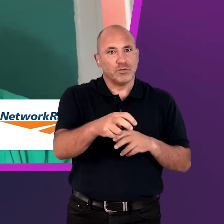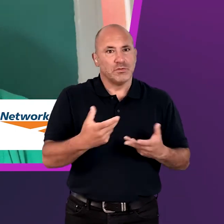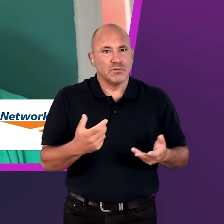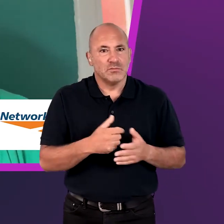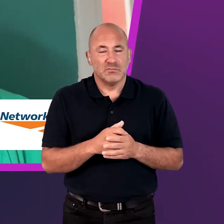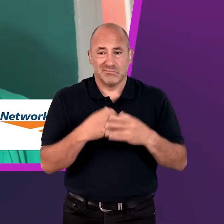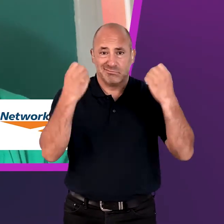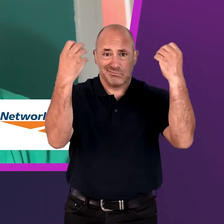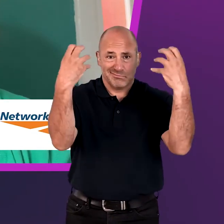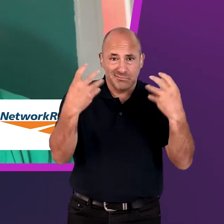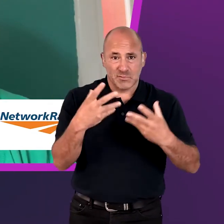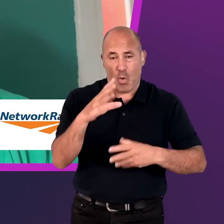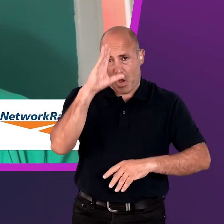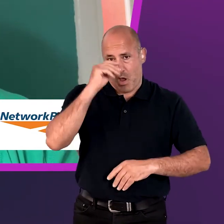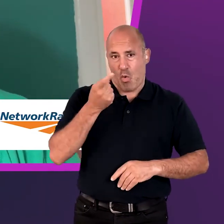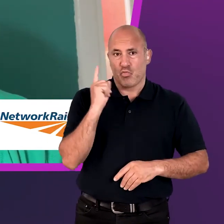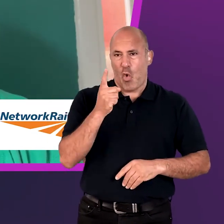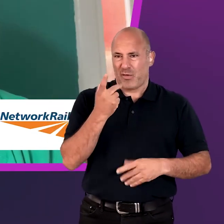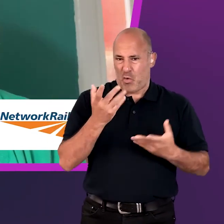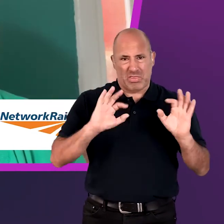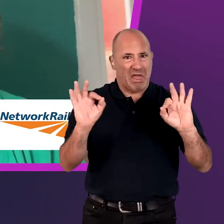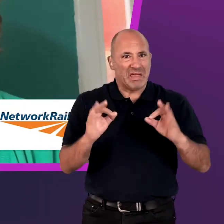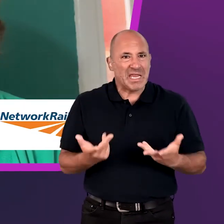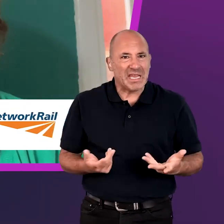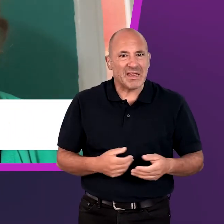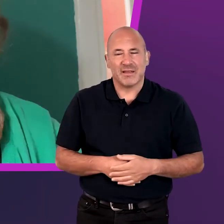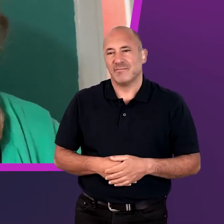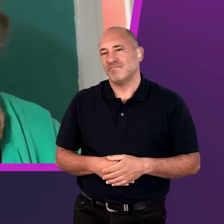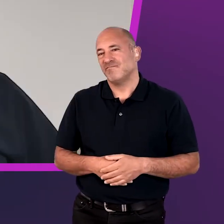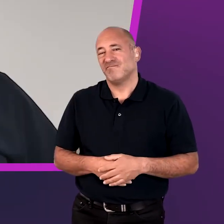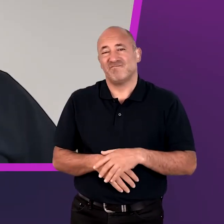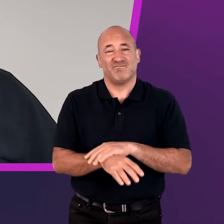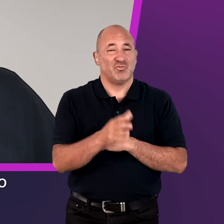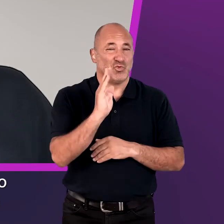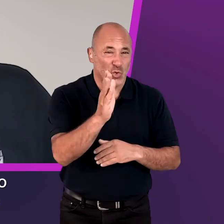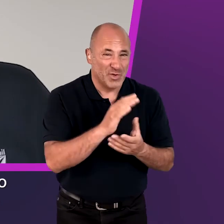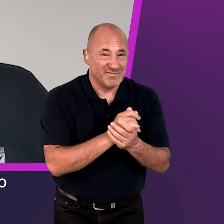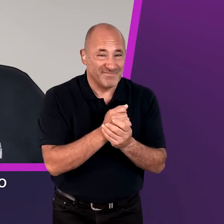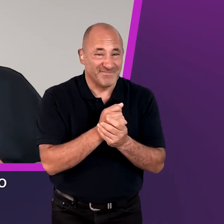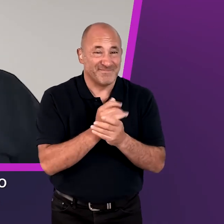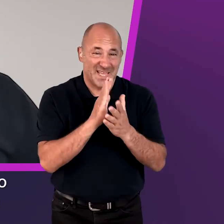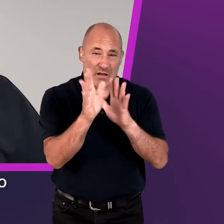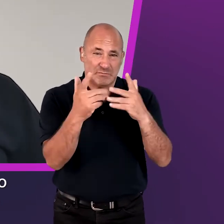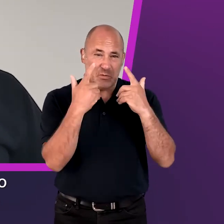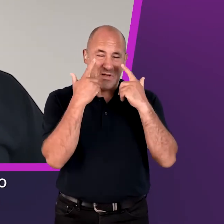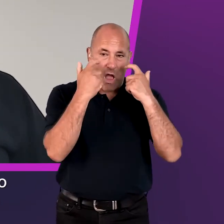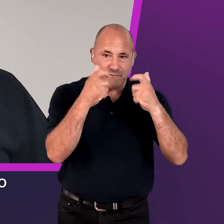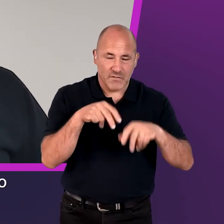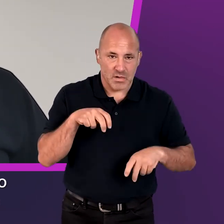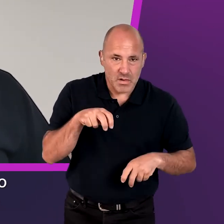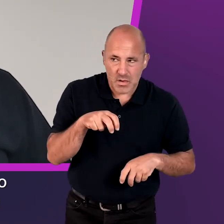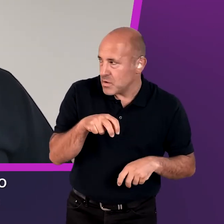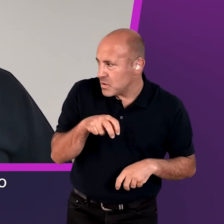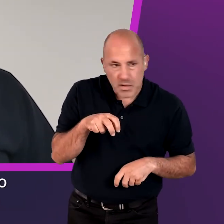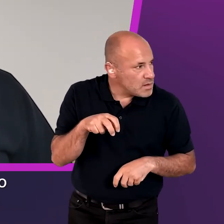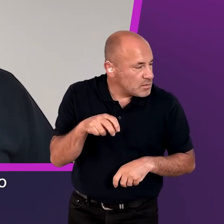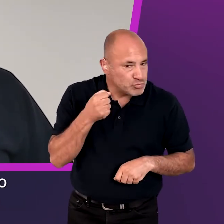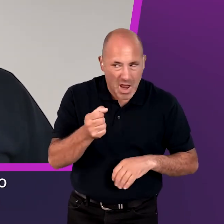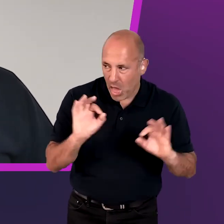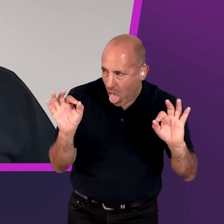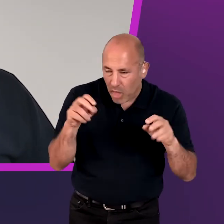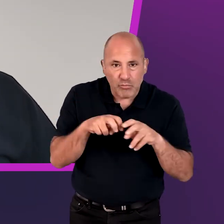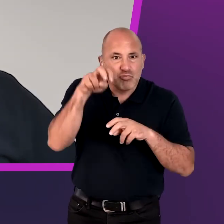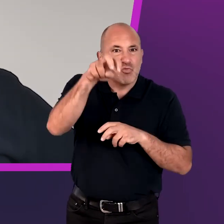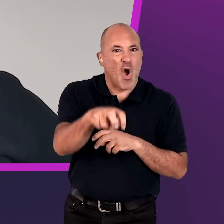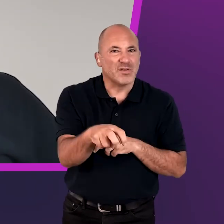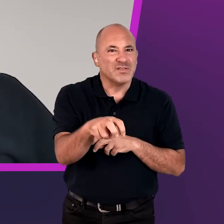the railway. There's no lights or warning systems or anything. True, it does mean you have to be extremely careful to make